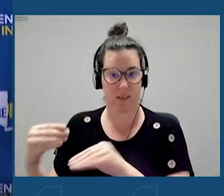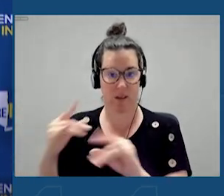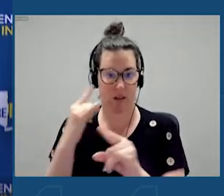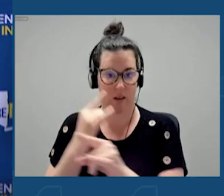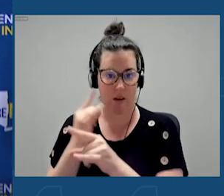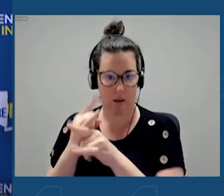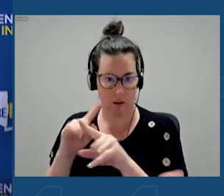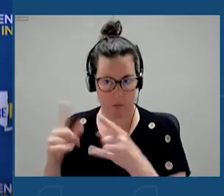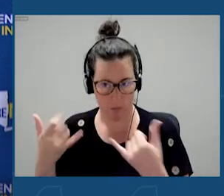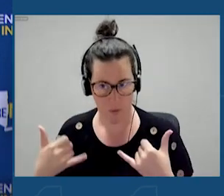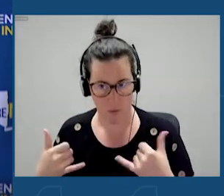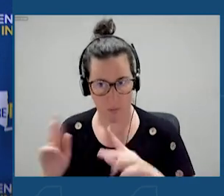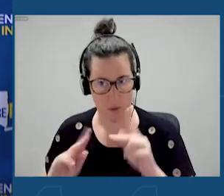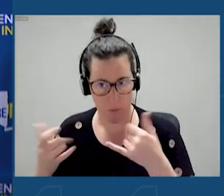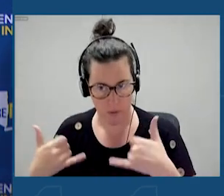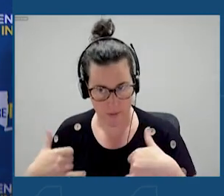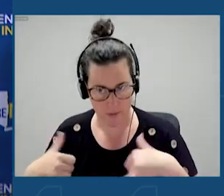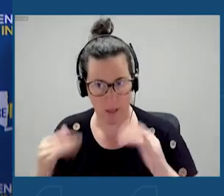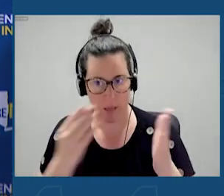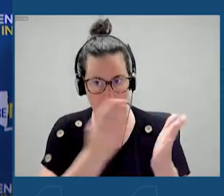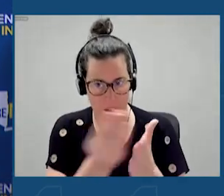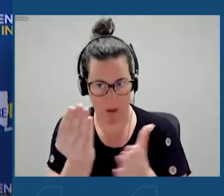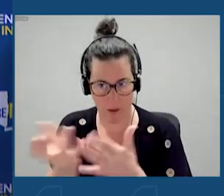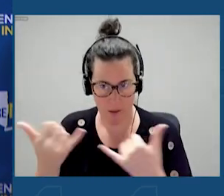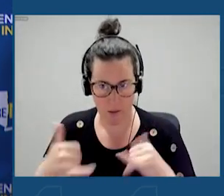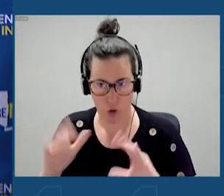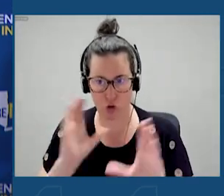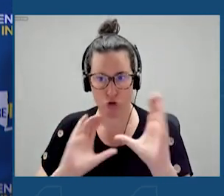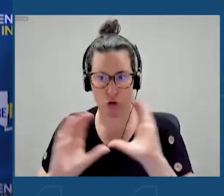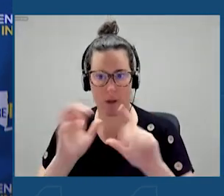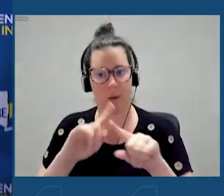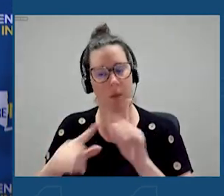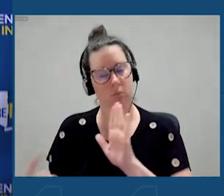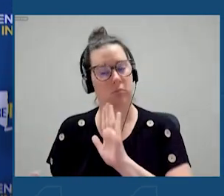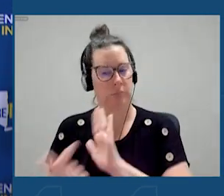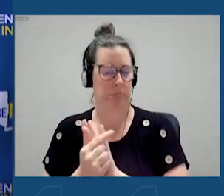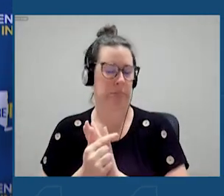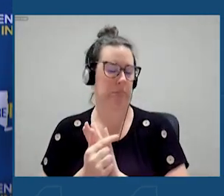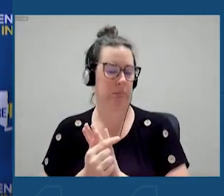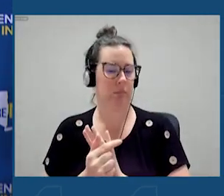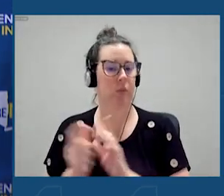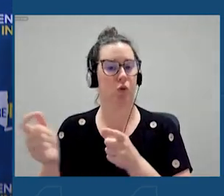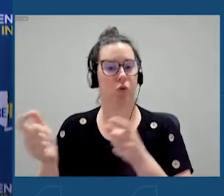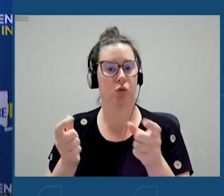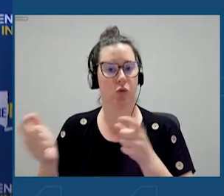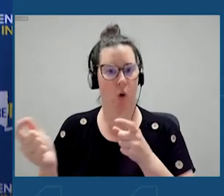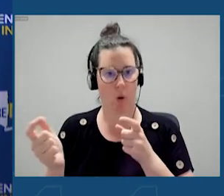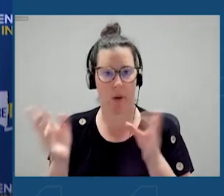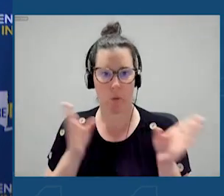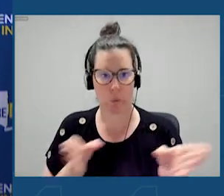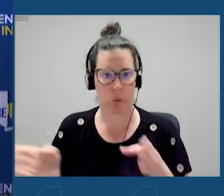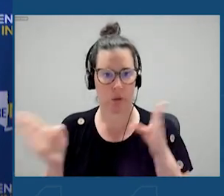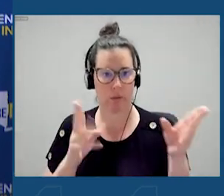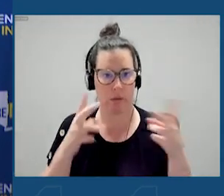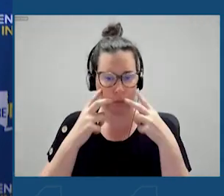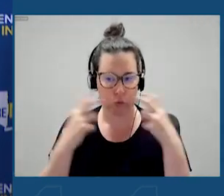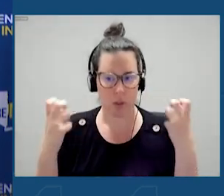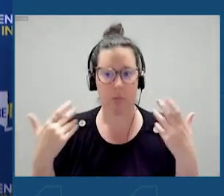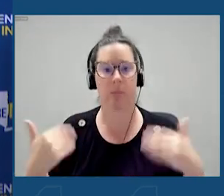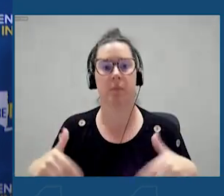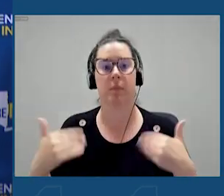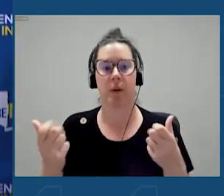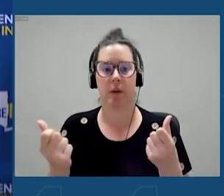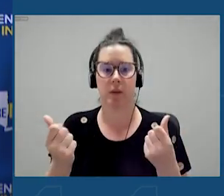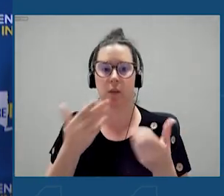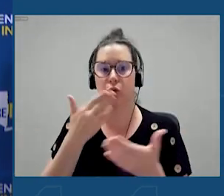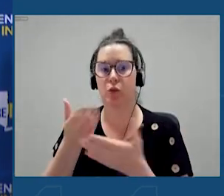still buying alcohol and drinking. It was just illegal, and it was controlled by organized crime. There's a lot of good business for